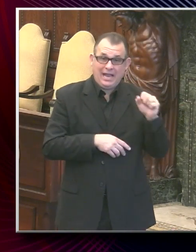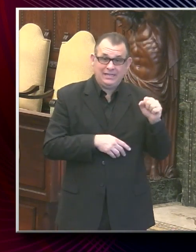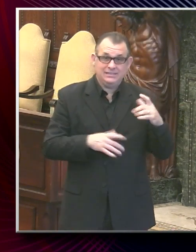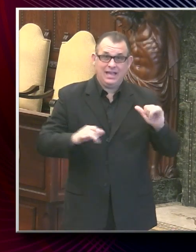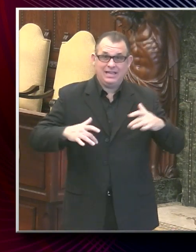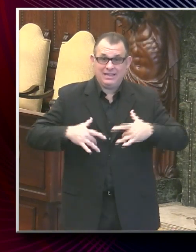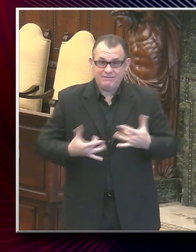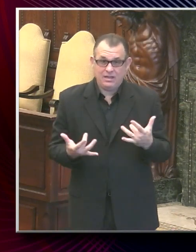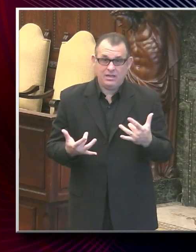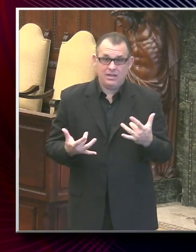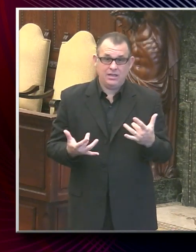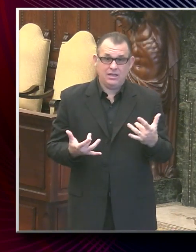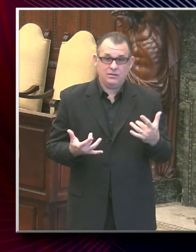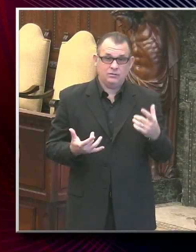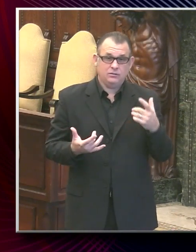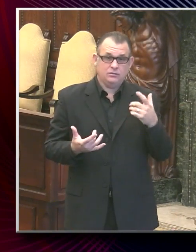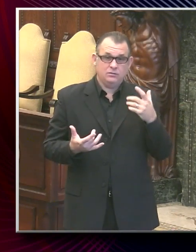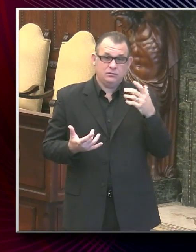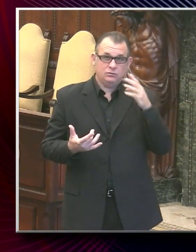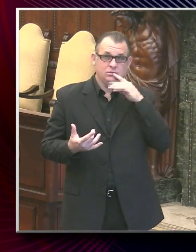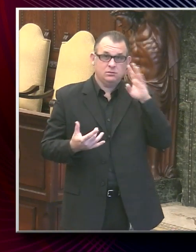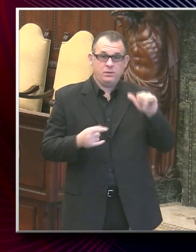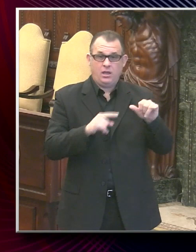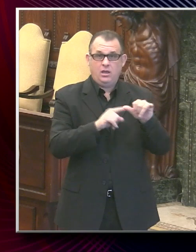permitted by a number of us